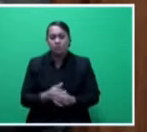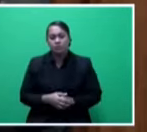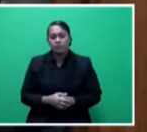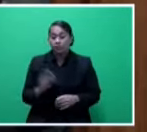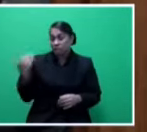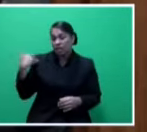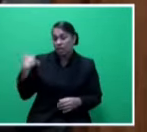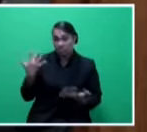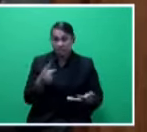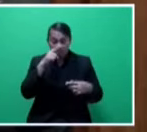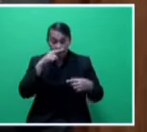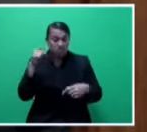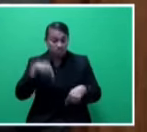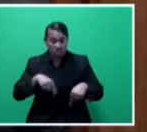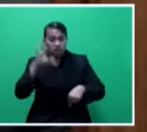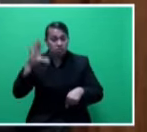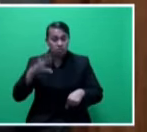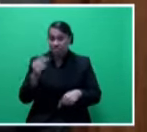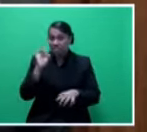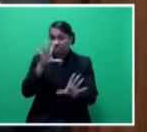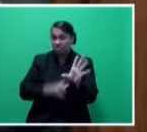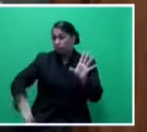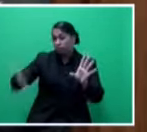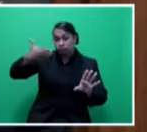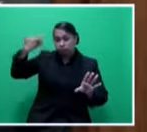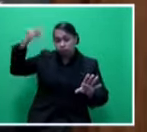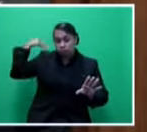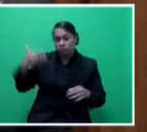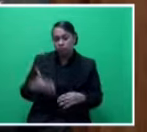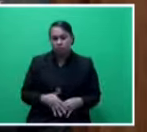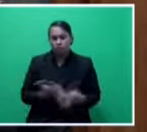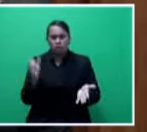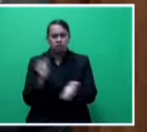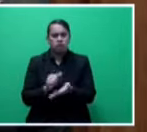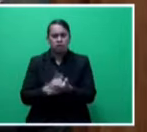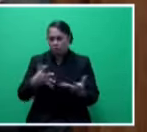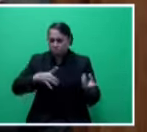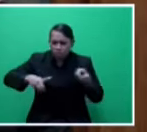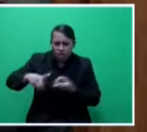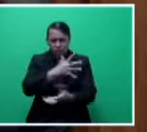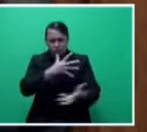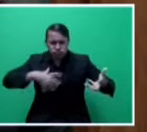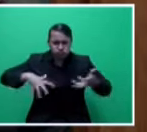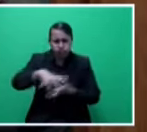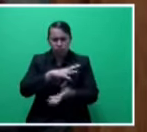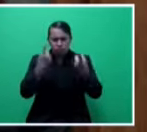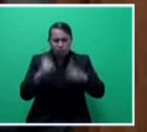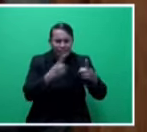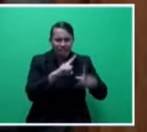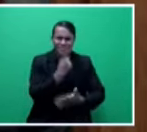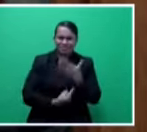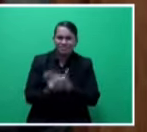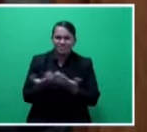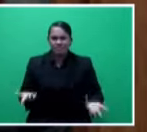country. The past decade has seen some unprecedented disasters in the wakes of this, in the loss of life and livelihoods. My ministry,